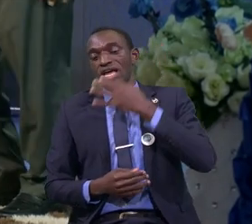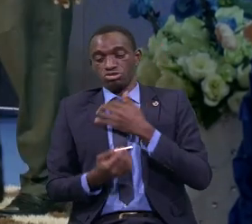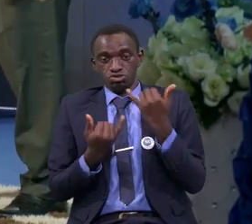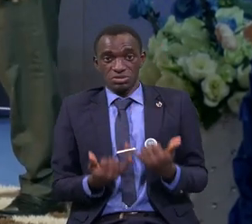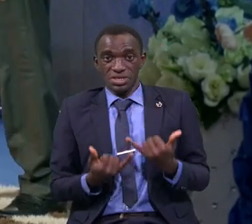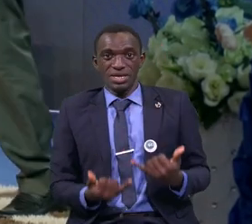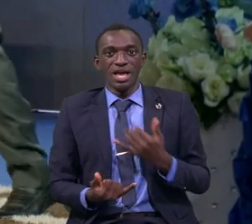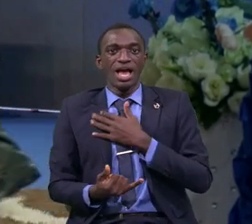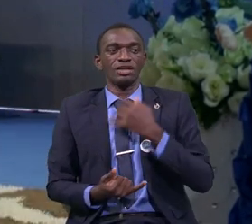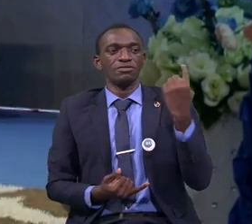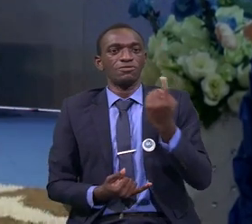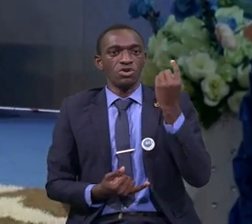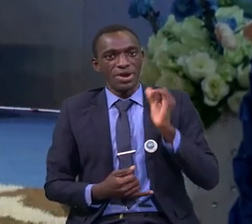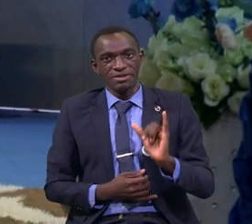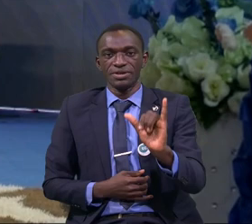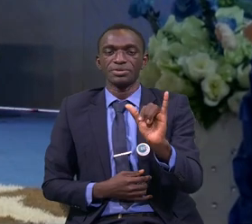forever.